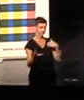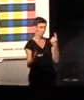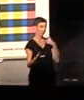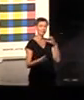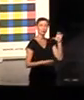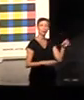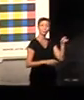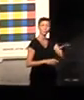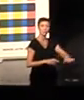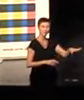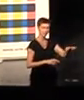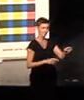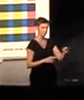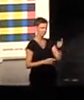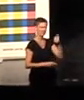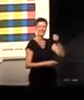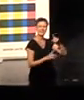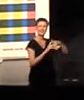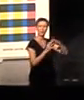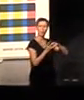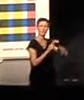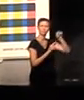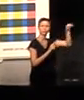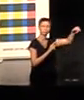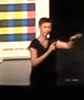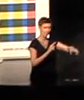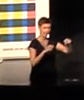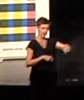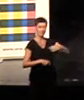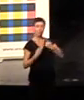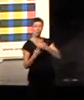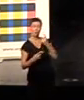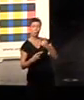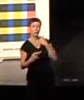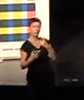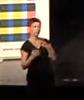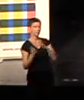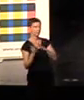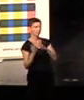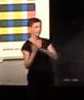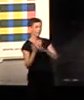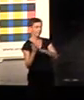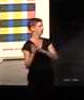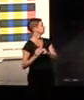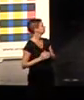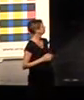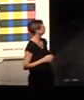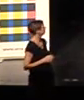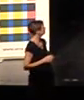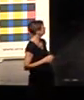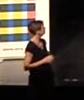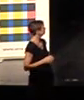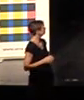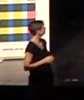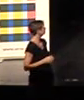sc plus sixty km away and the other one is in molenbeek via de team